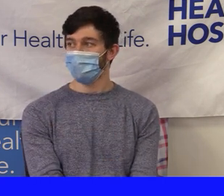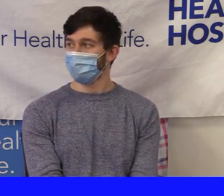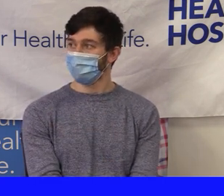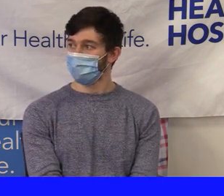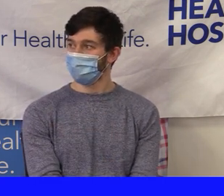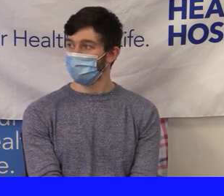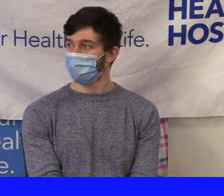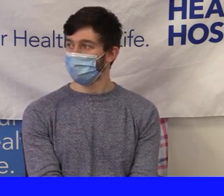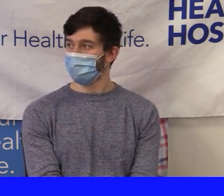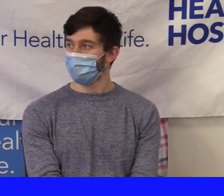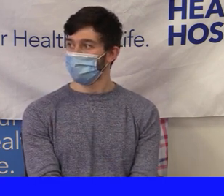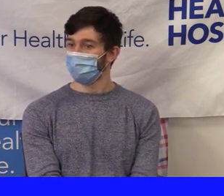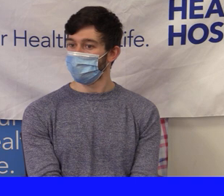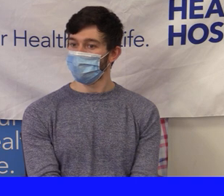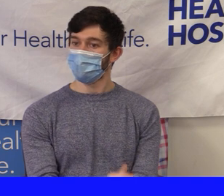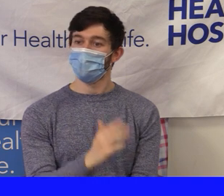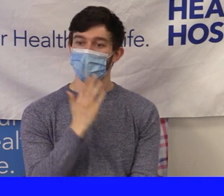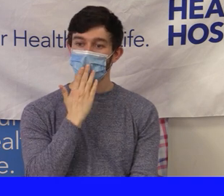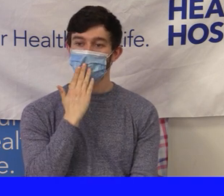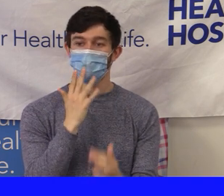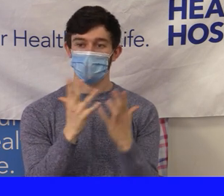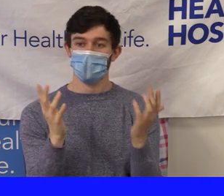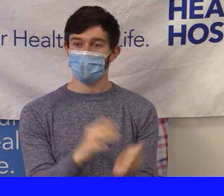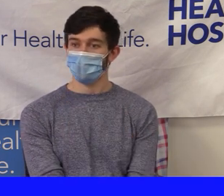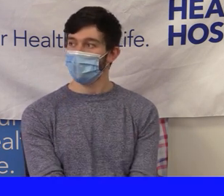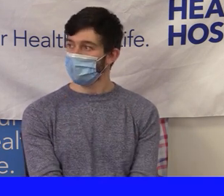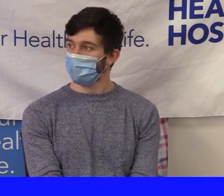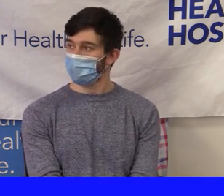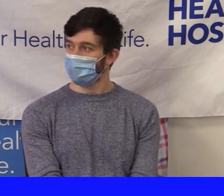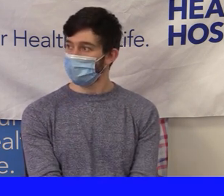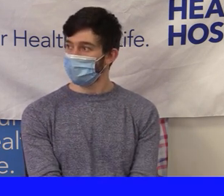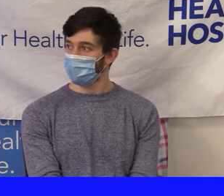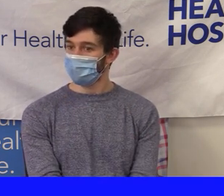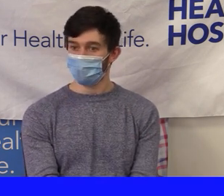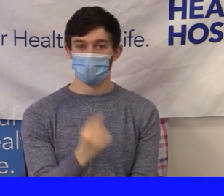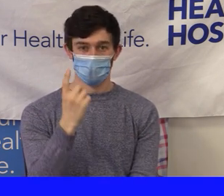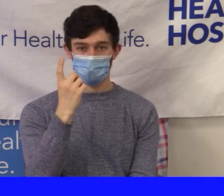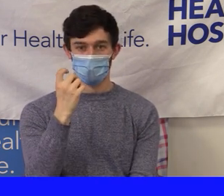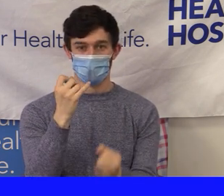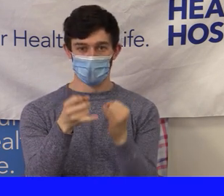much, Dr. Yen, for your time. Thank you. And we have one last one.